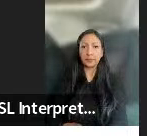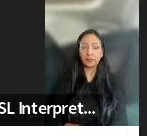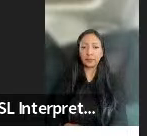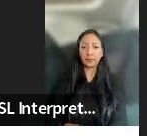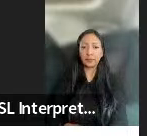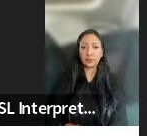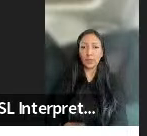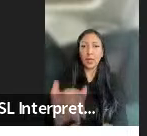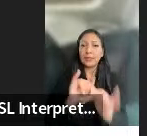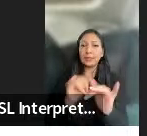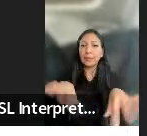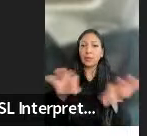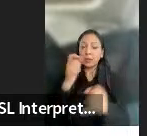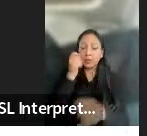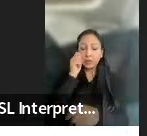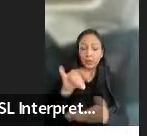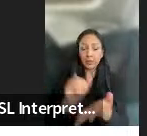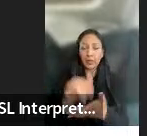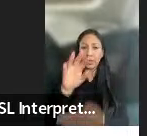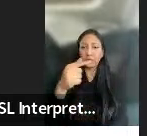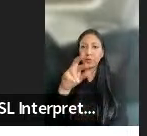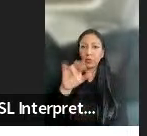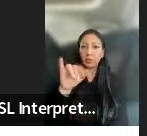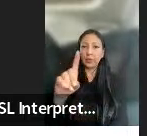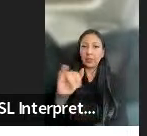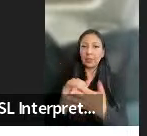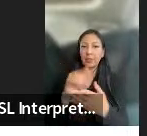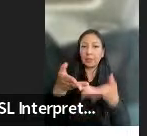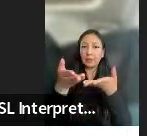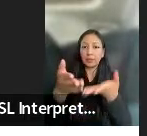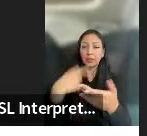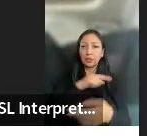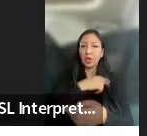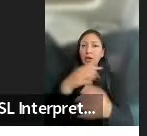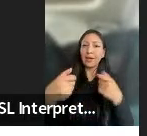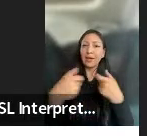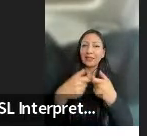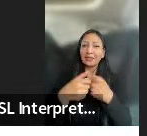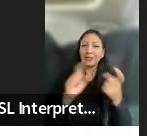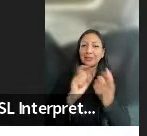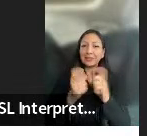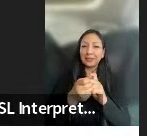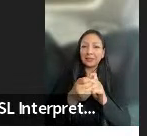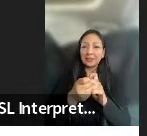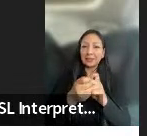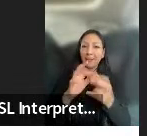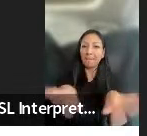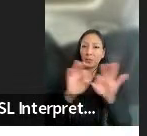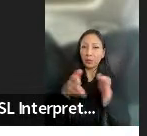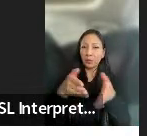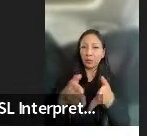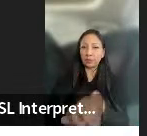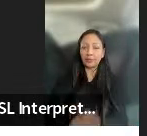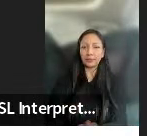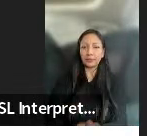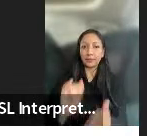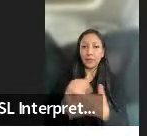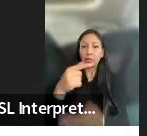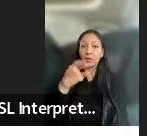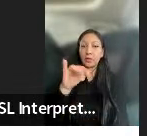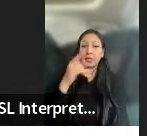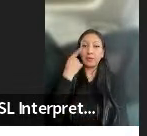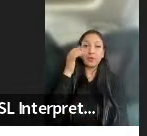It's also important to recognize that the grid that supplies our electricity is changing in fundamental ways. The grid of the